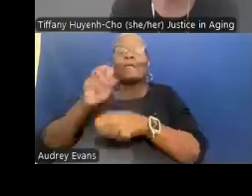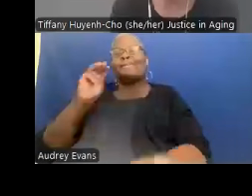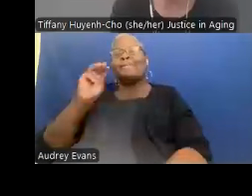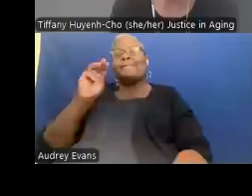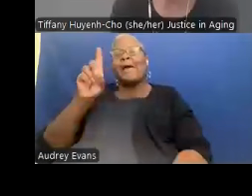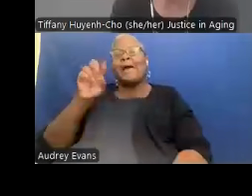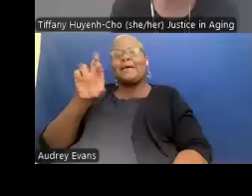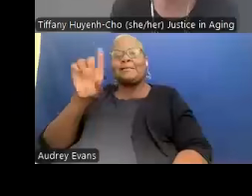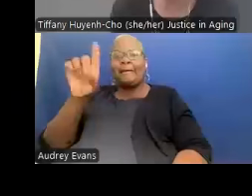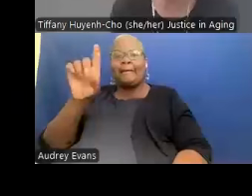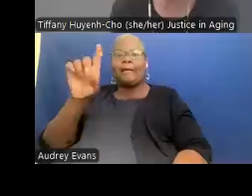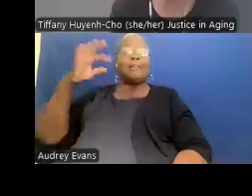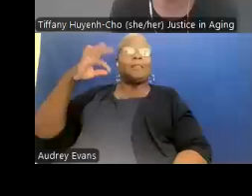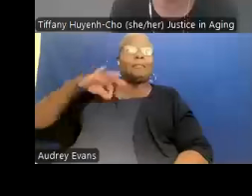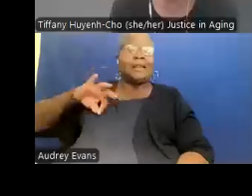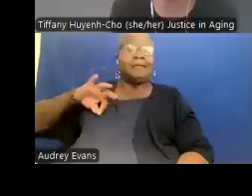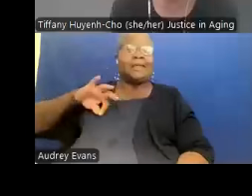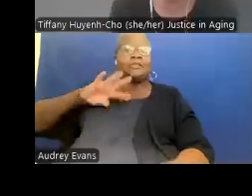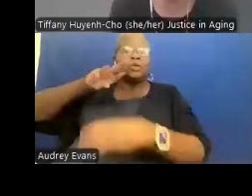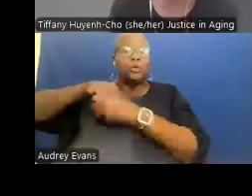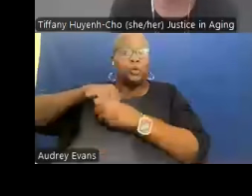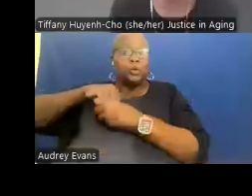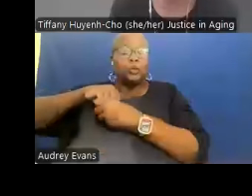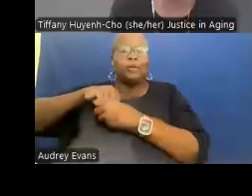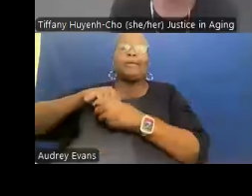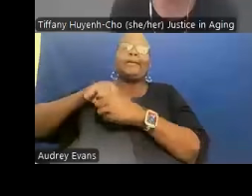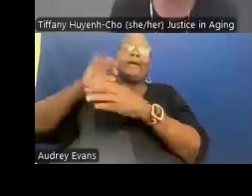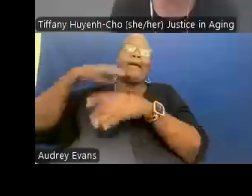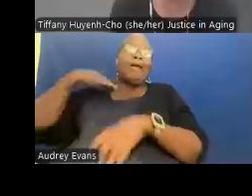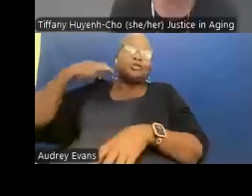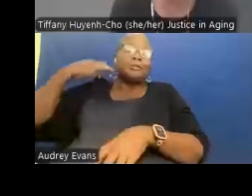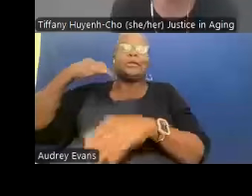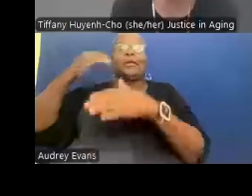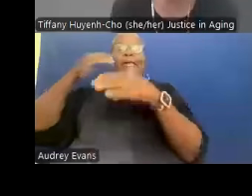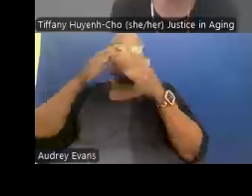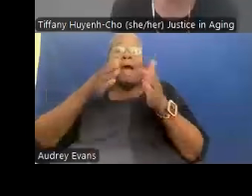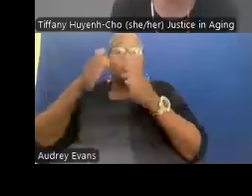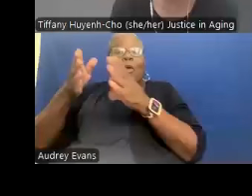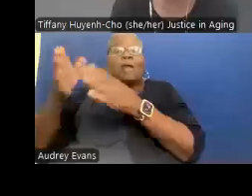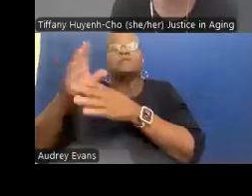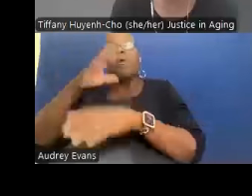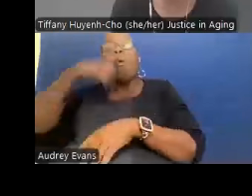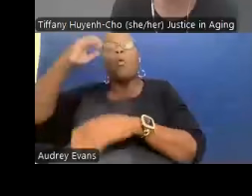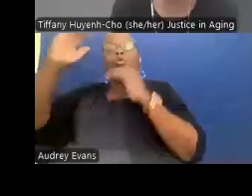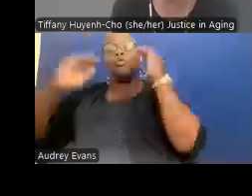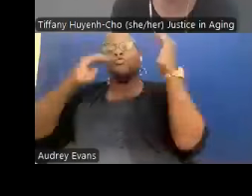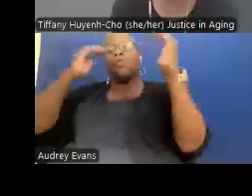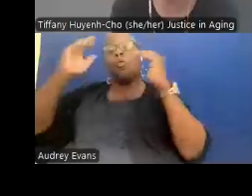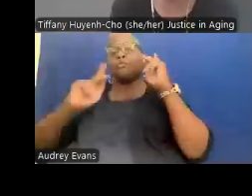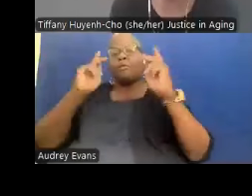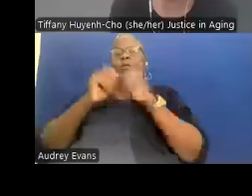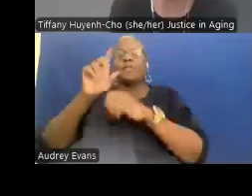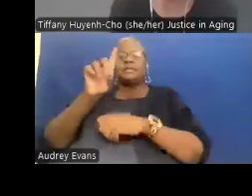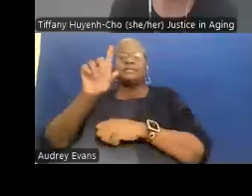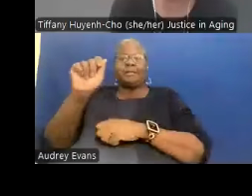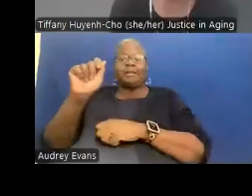the benefits that Medicaid includes, eligibility pathways for older adults and people with disabilities.